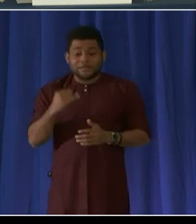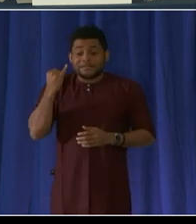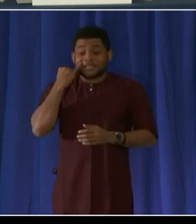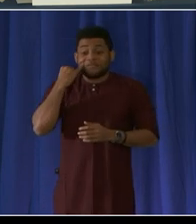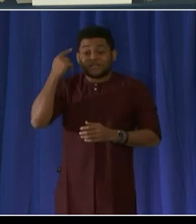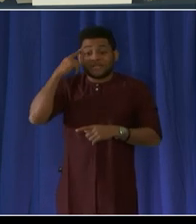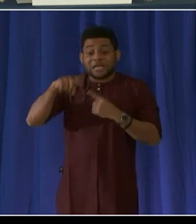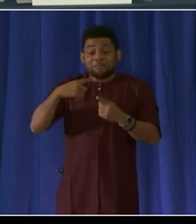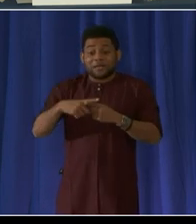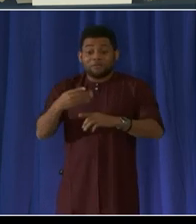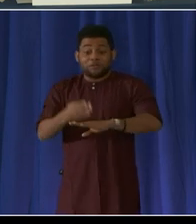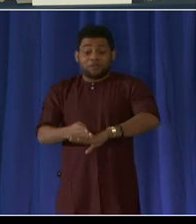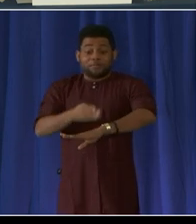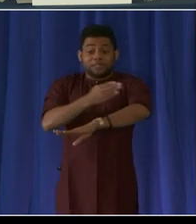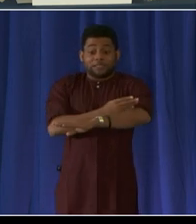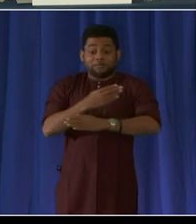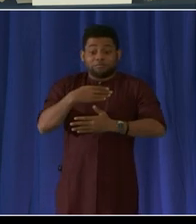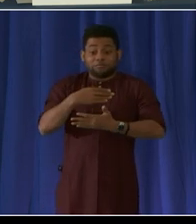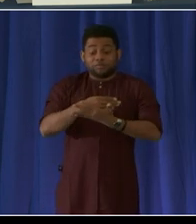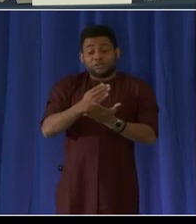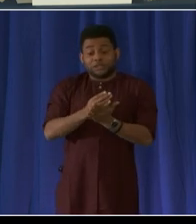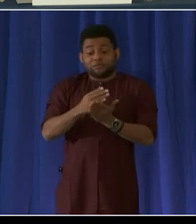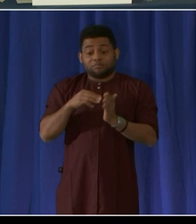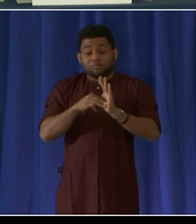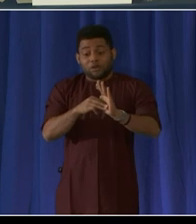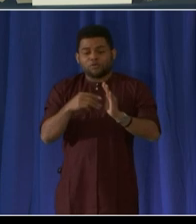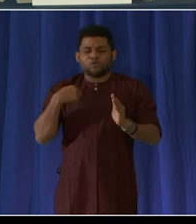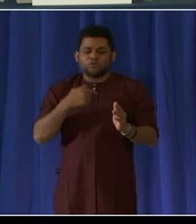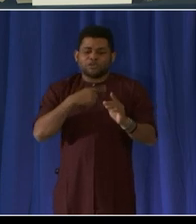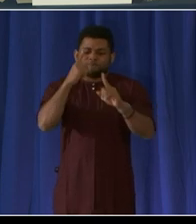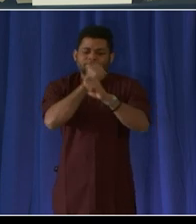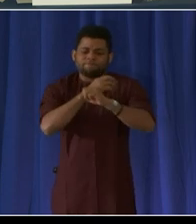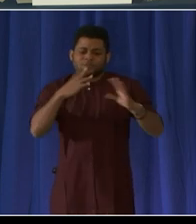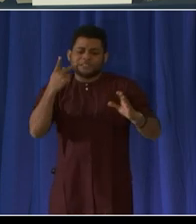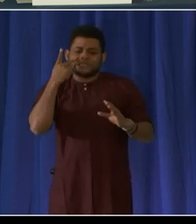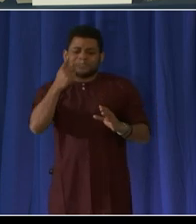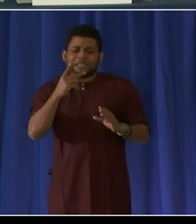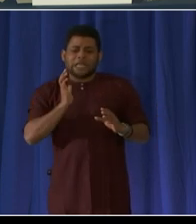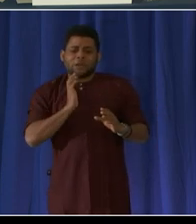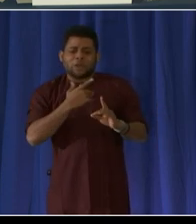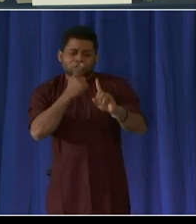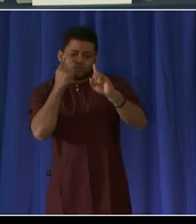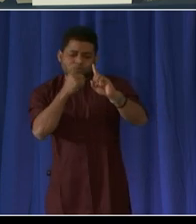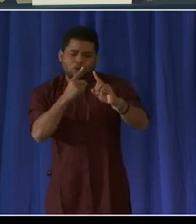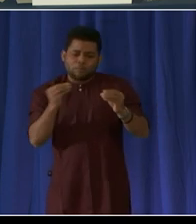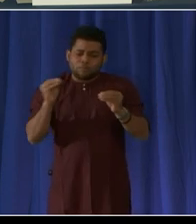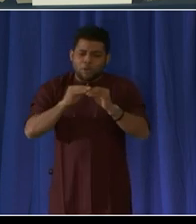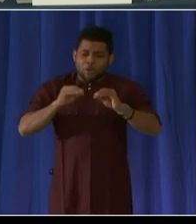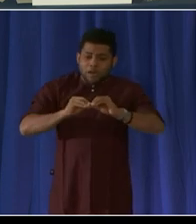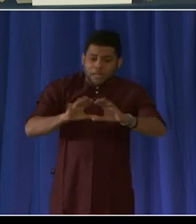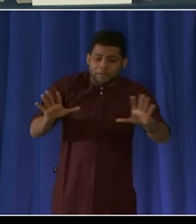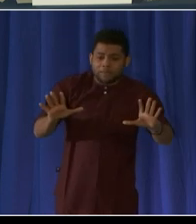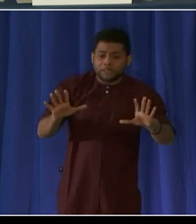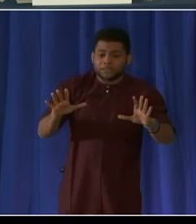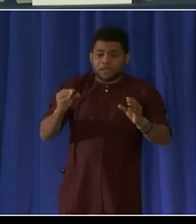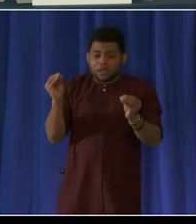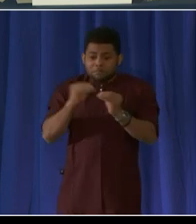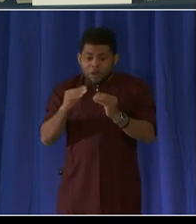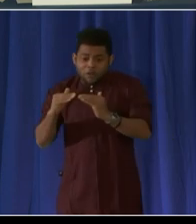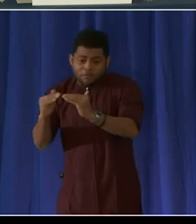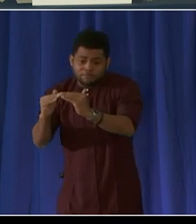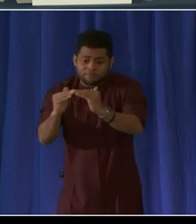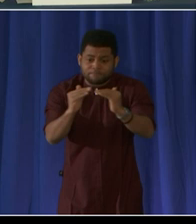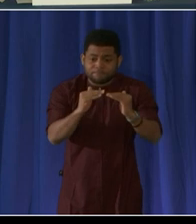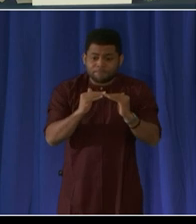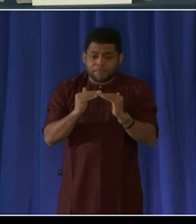updated budget model, I want you to think about our goal and our mission to be more transparent, ensure that we have a budget that's more equitable,